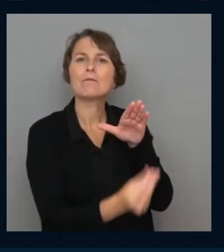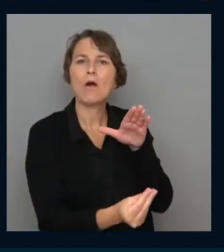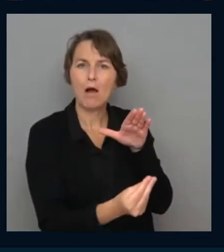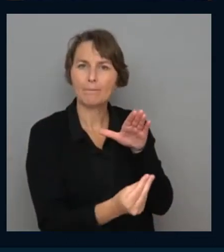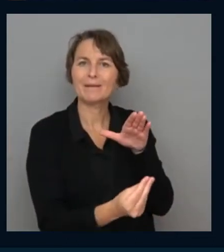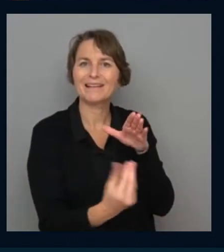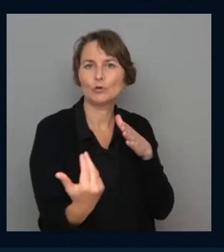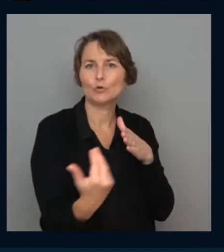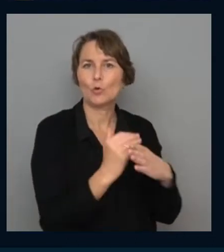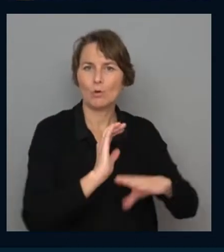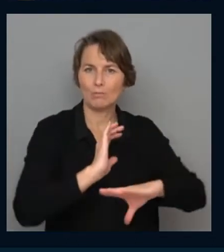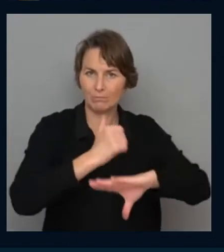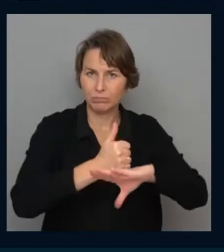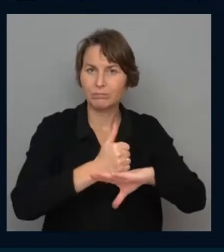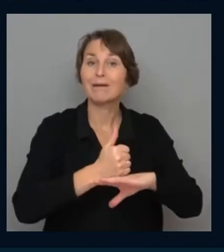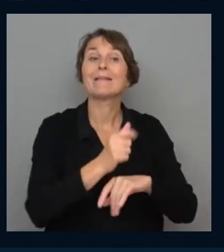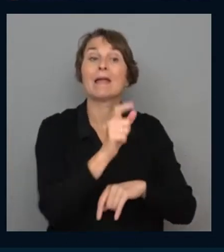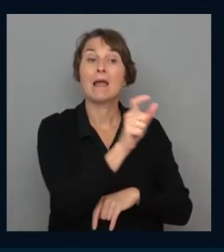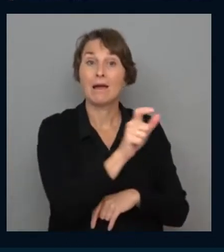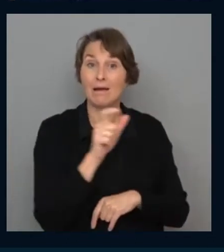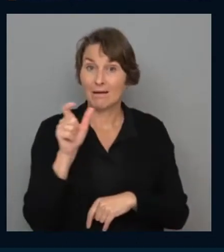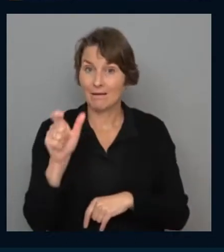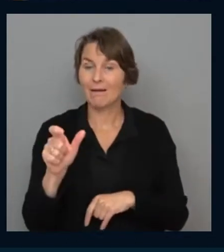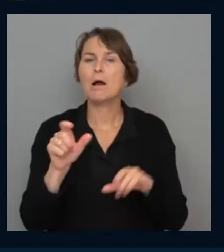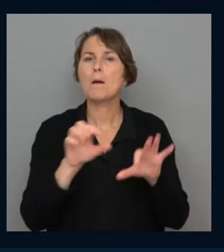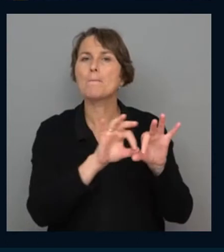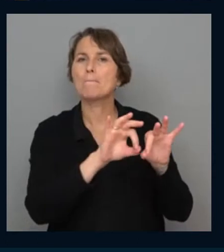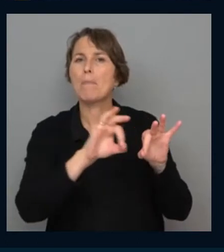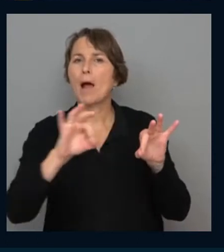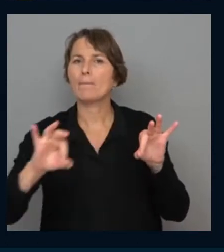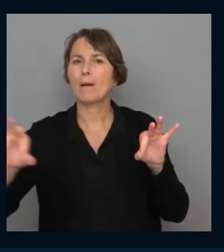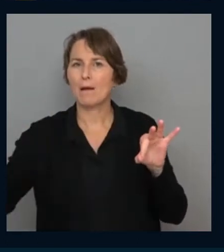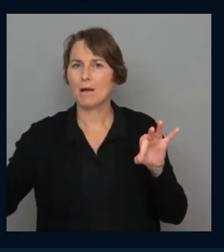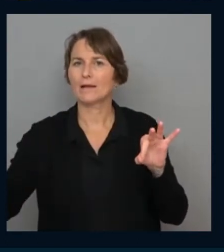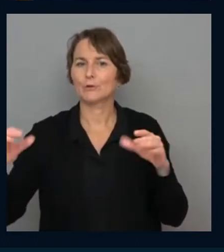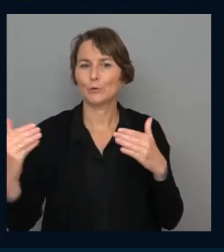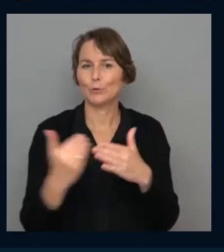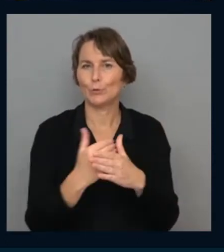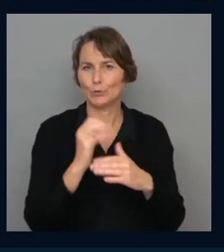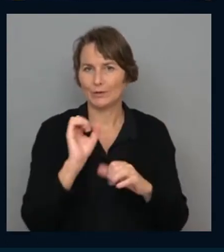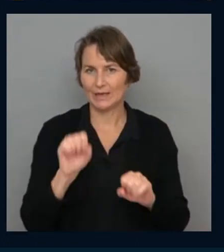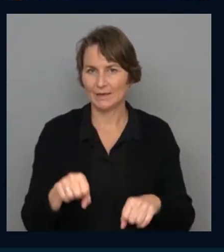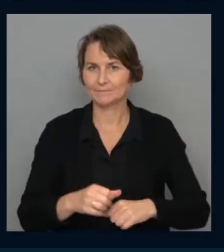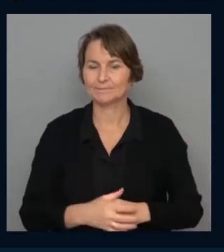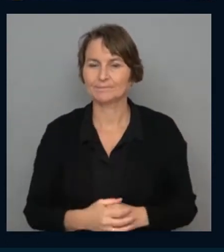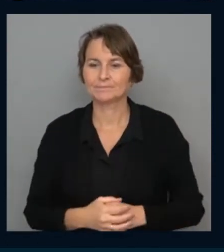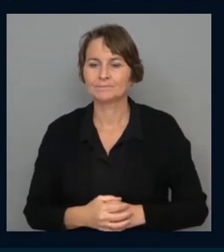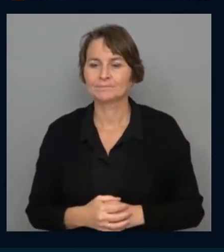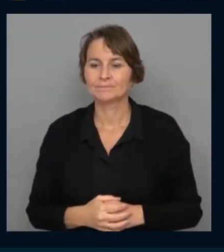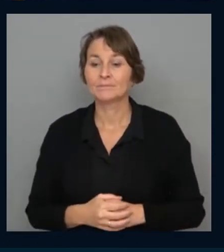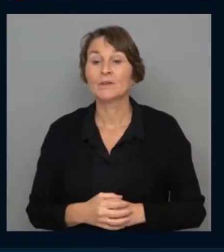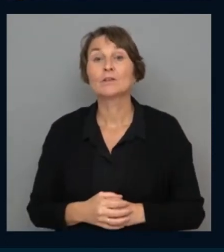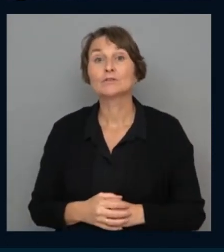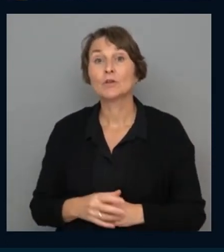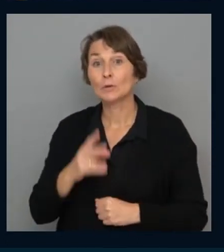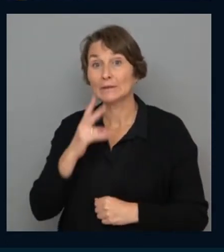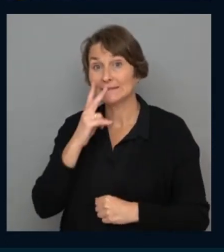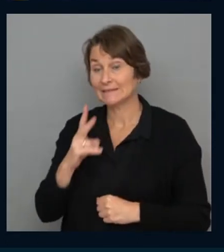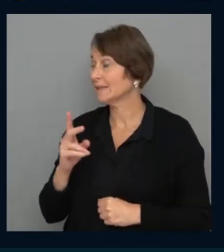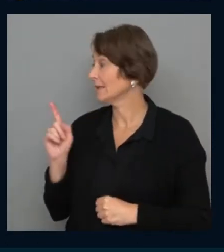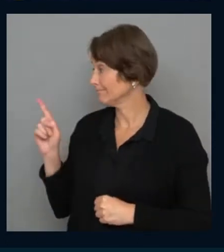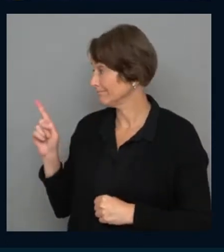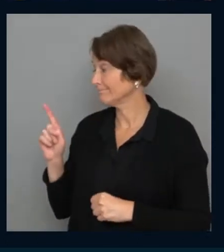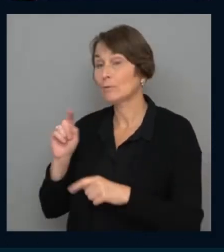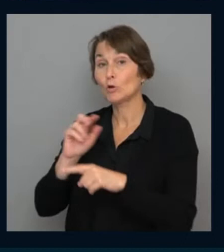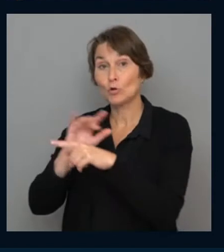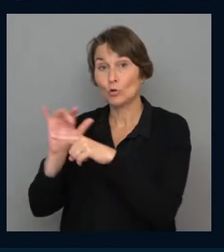next pipeline. And we can release that code and make changes to it. So we can let our code build here. We're good to go. It's